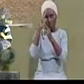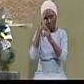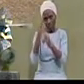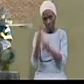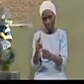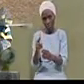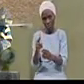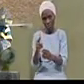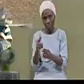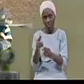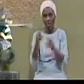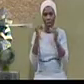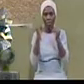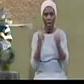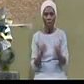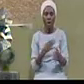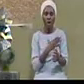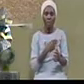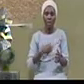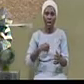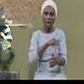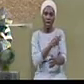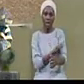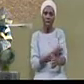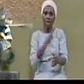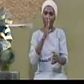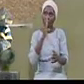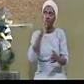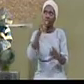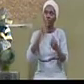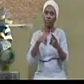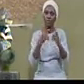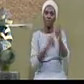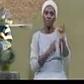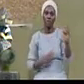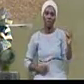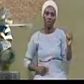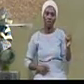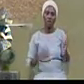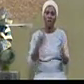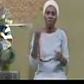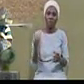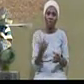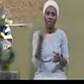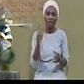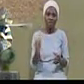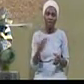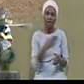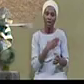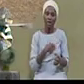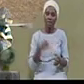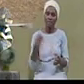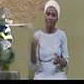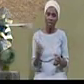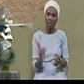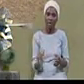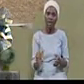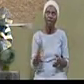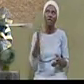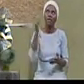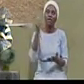and honor, power and mind be unto the Lord forever and